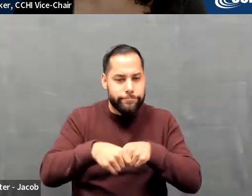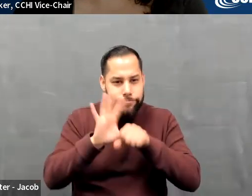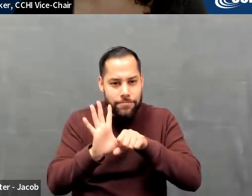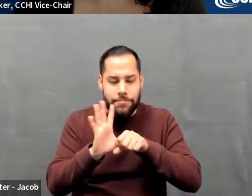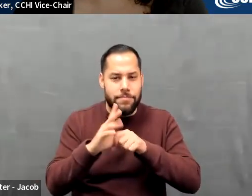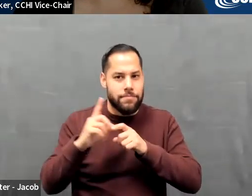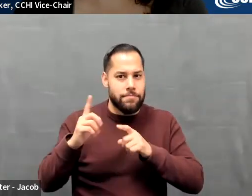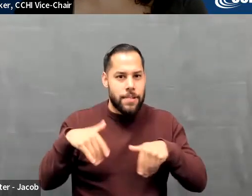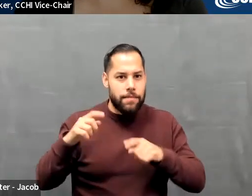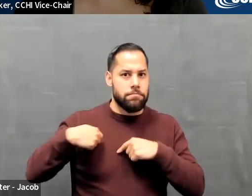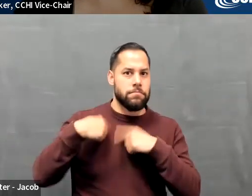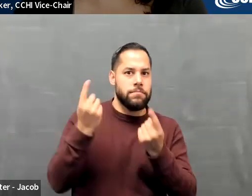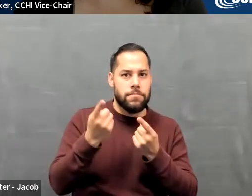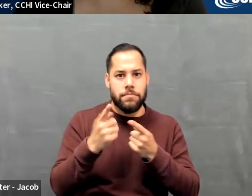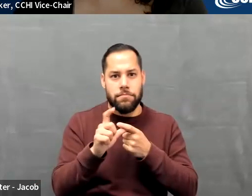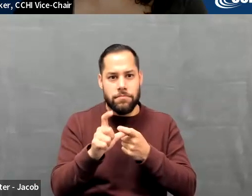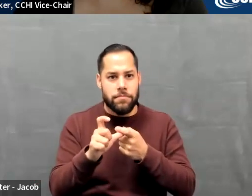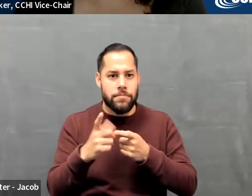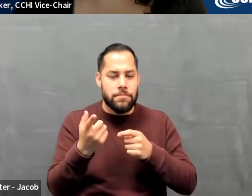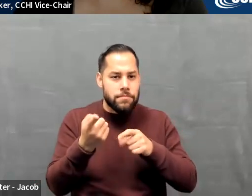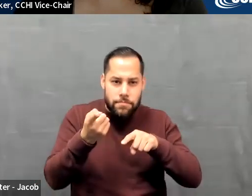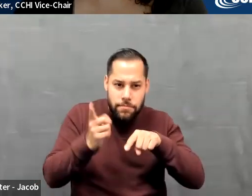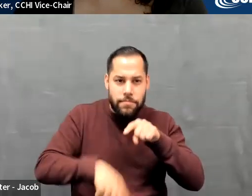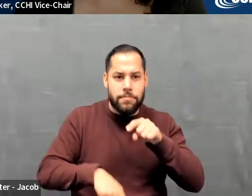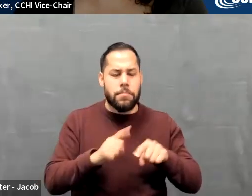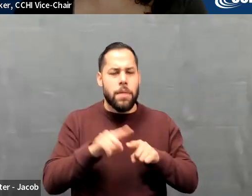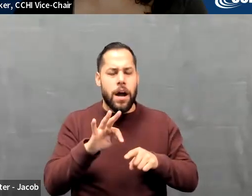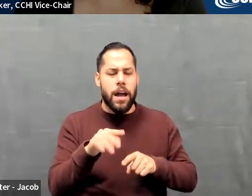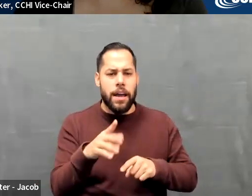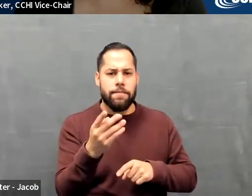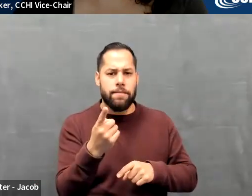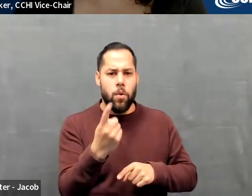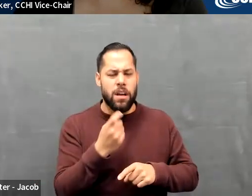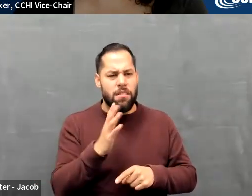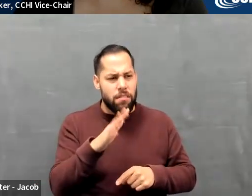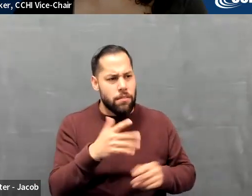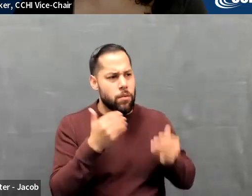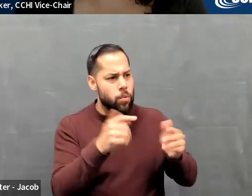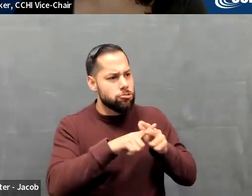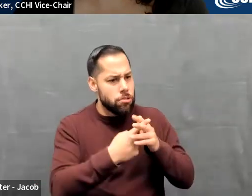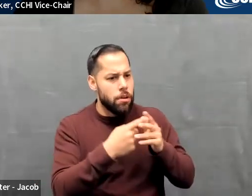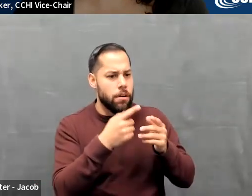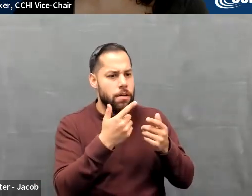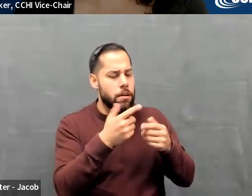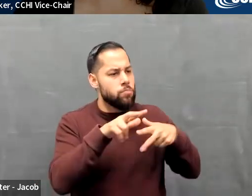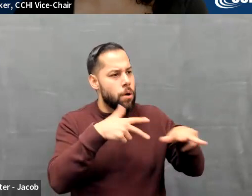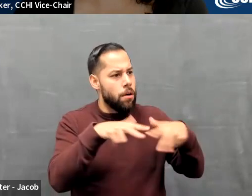I am not able to do that. But if you said, Fabio, let's start practicing. Let's start walking a little bit and running a little